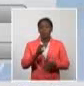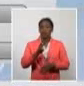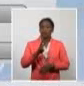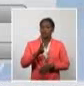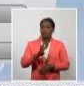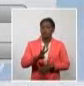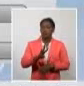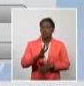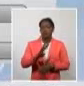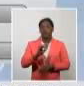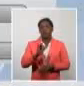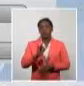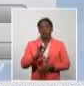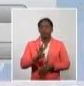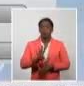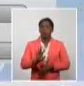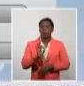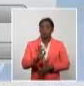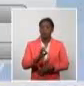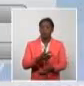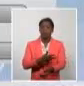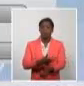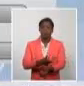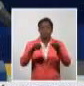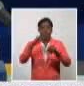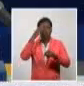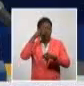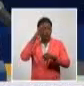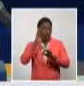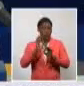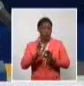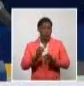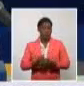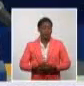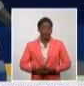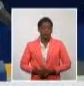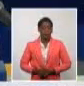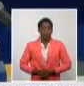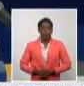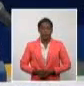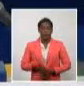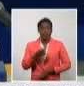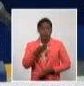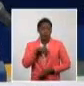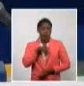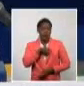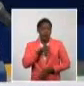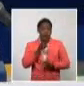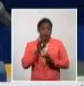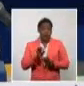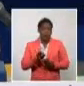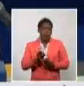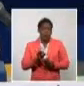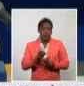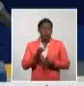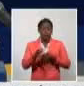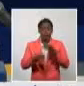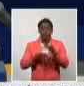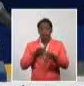and 6 are in serious condition. Yesterday, from the migration point of view,